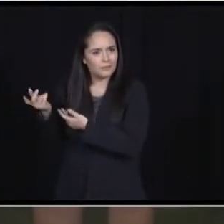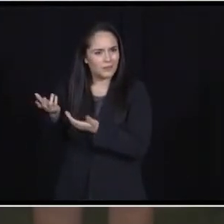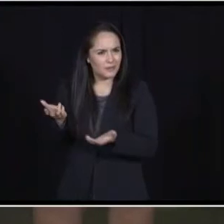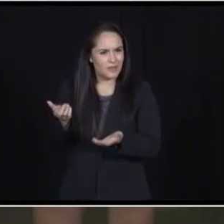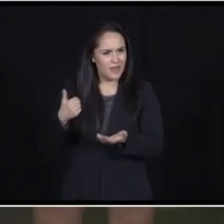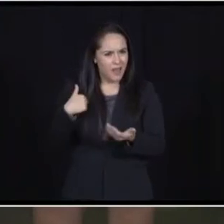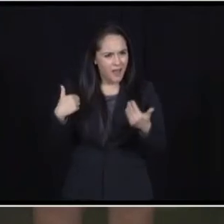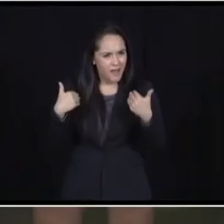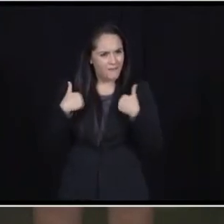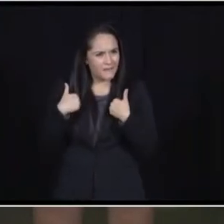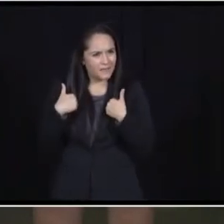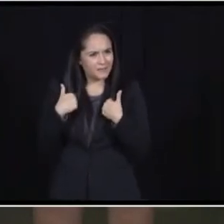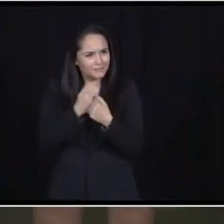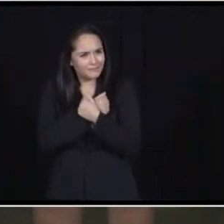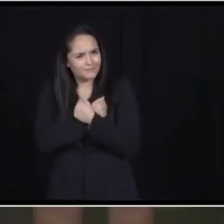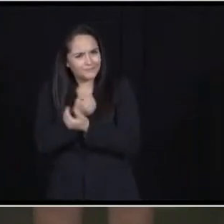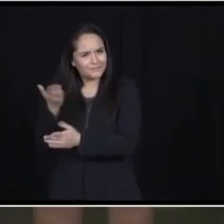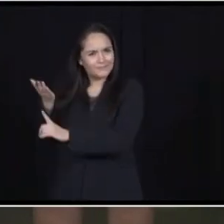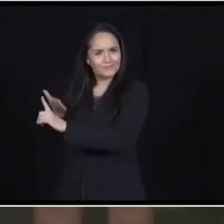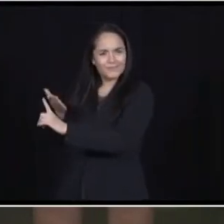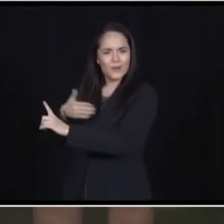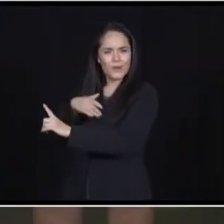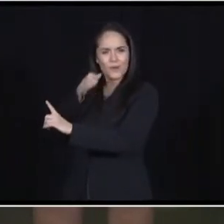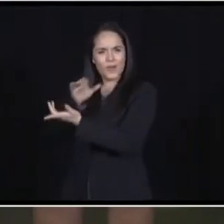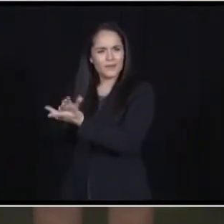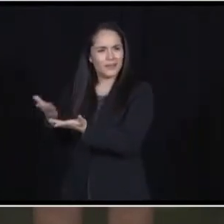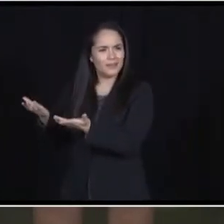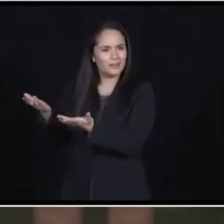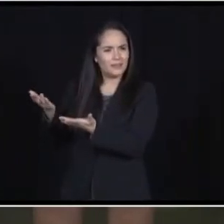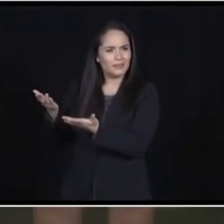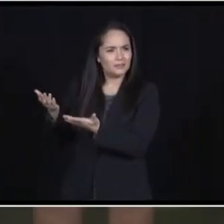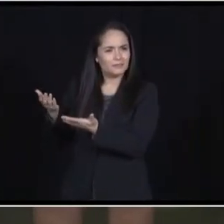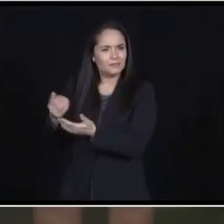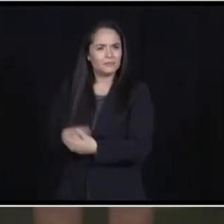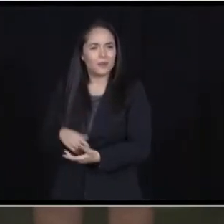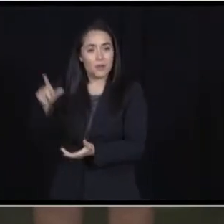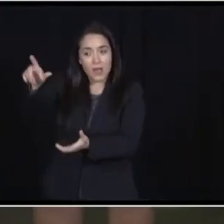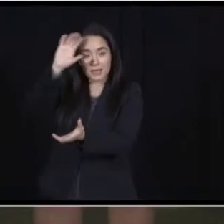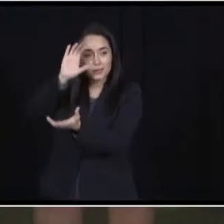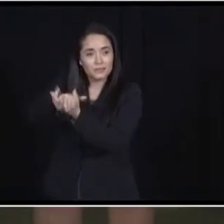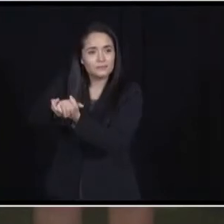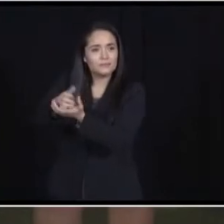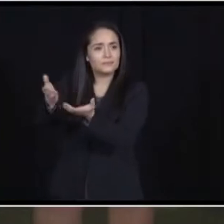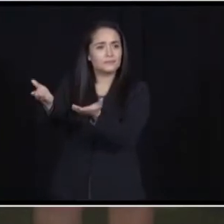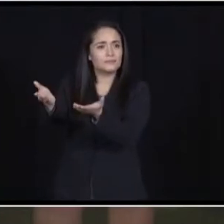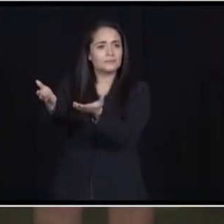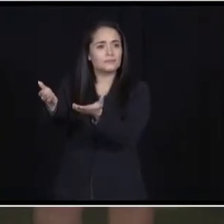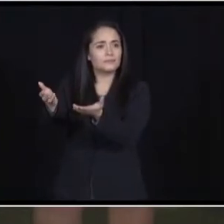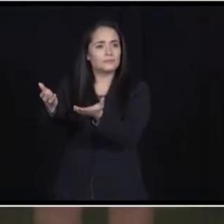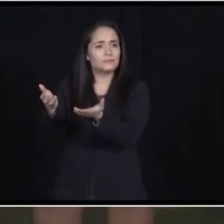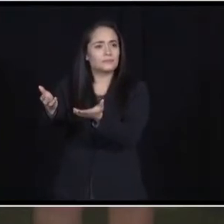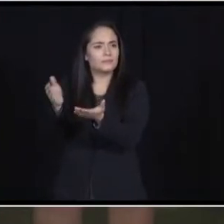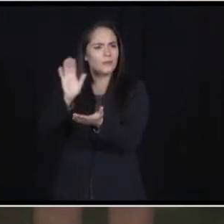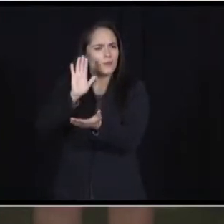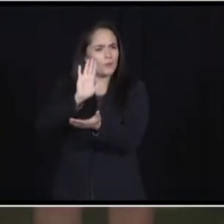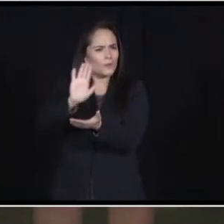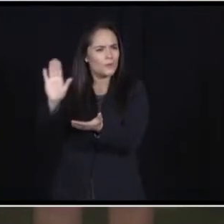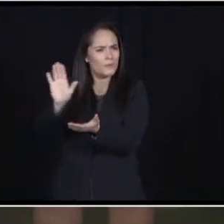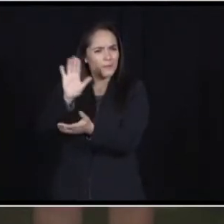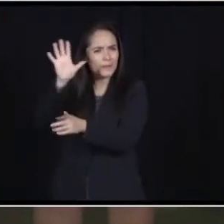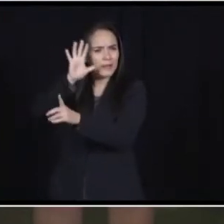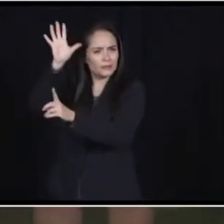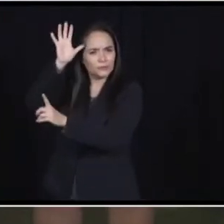in there, be it her husband, or in Carla's case, her mother, they don't want to be there away from them